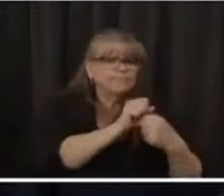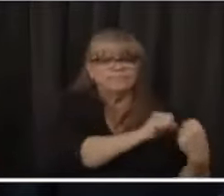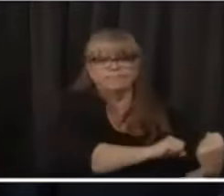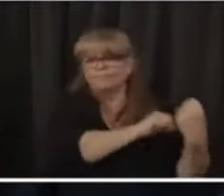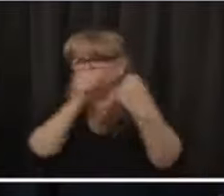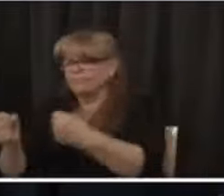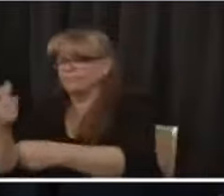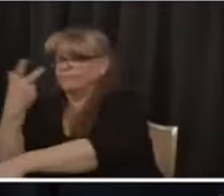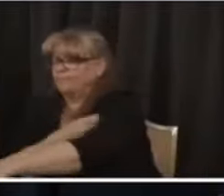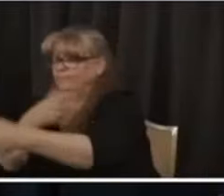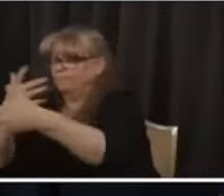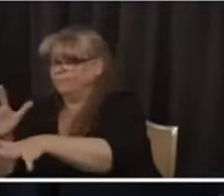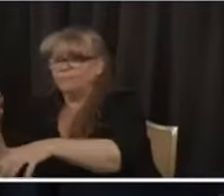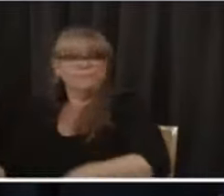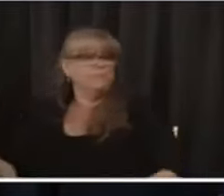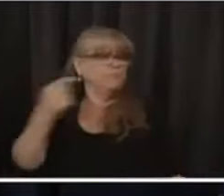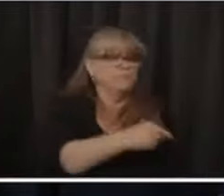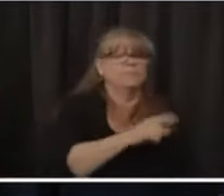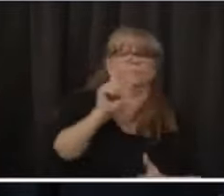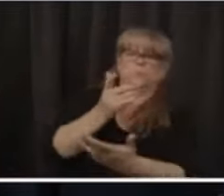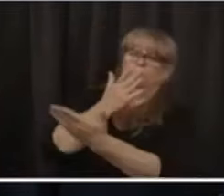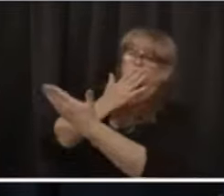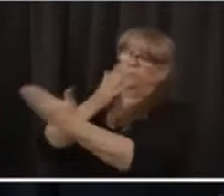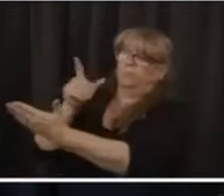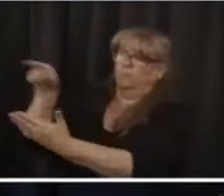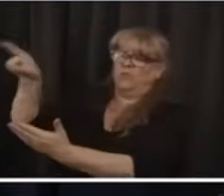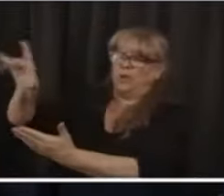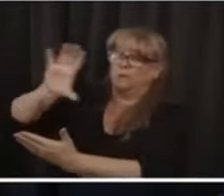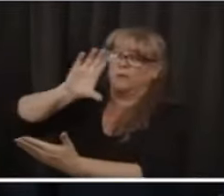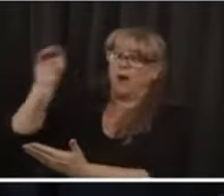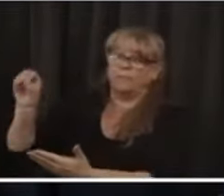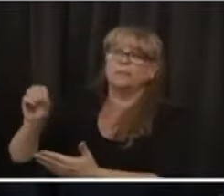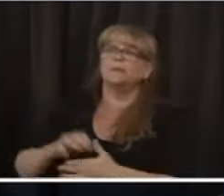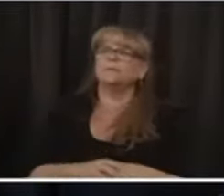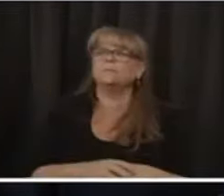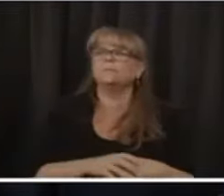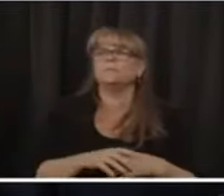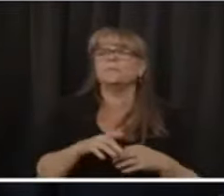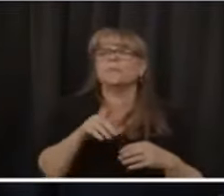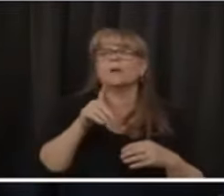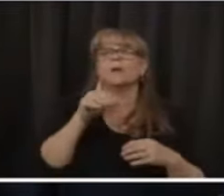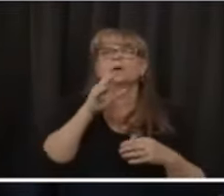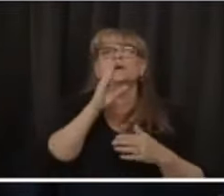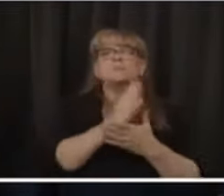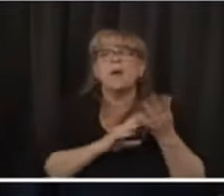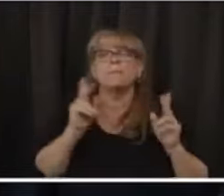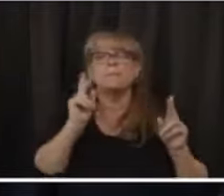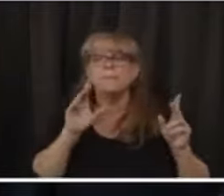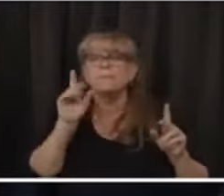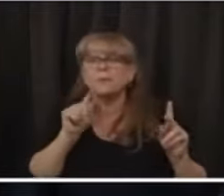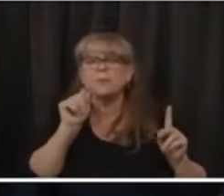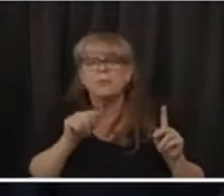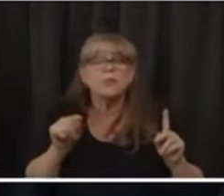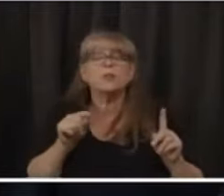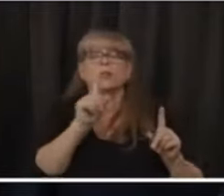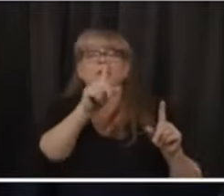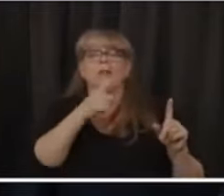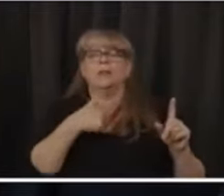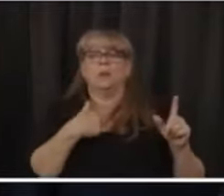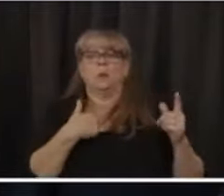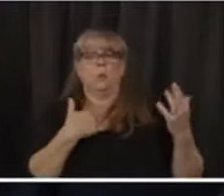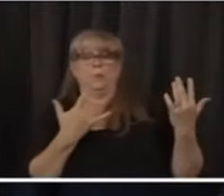Easy. I've also heard from Coloradans that some people are hesitating to get their first or second vaccine because they're worried about missing